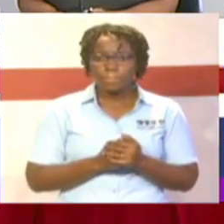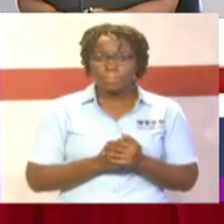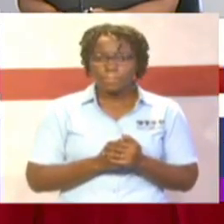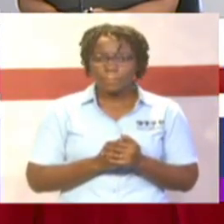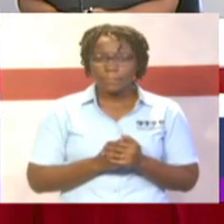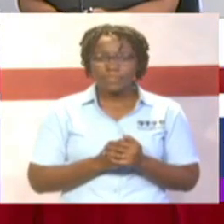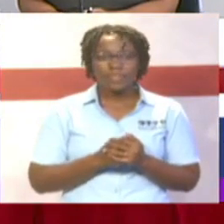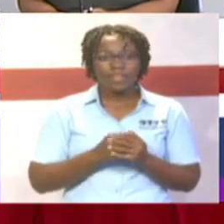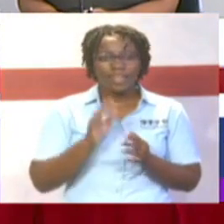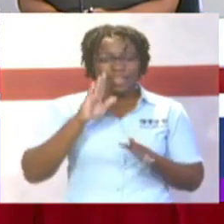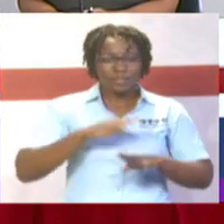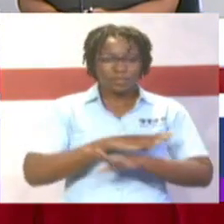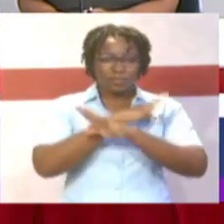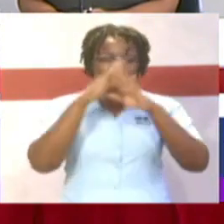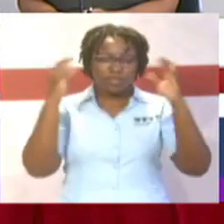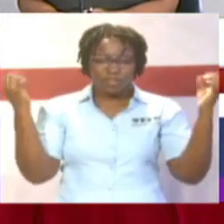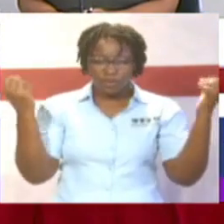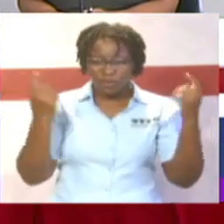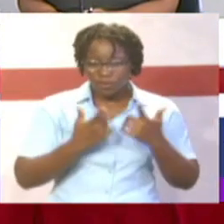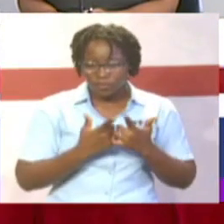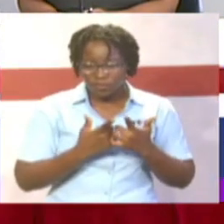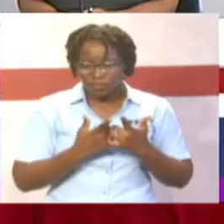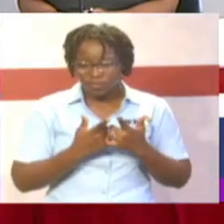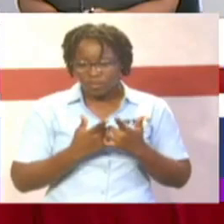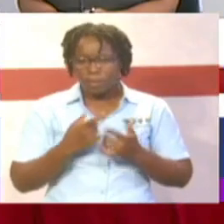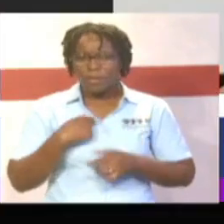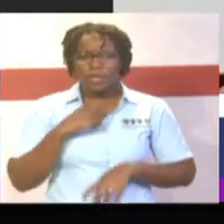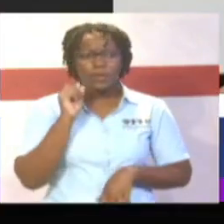Hi, morning everyone. Rashad Khan, Guardian Media Limited.